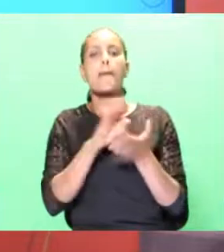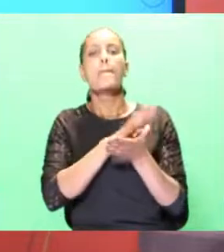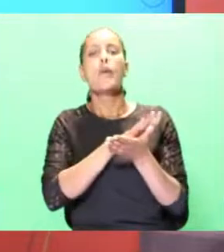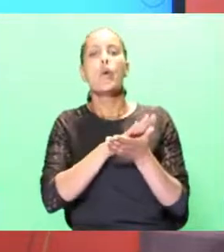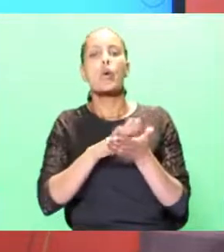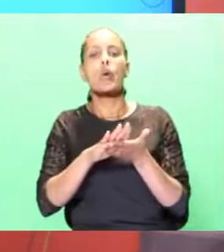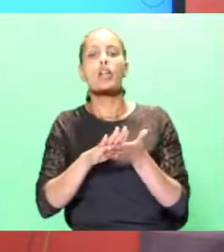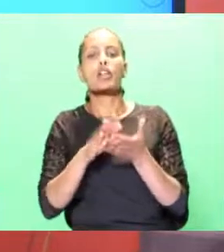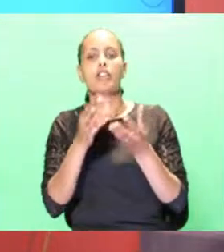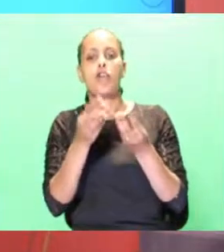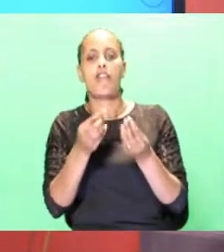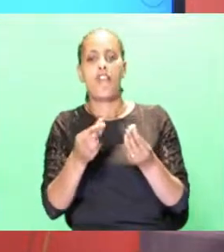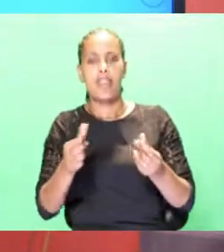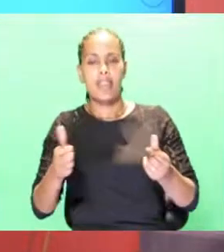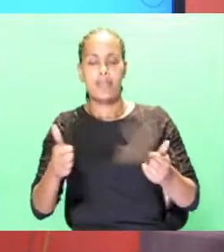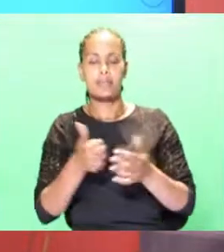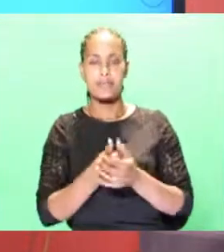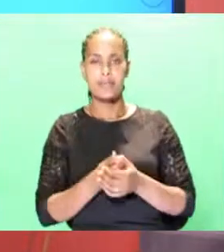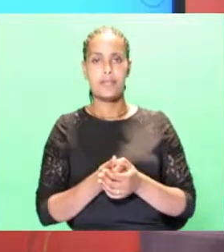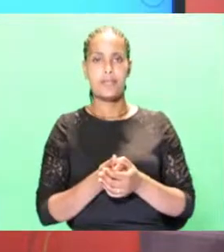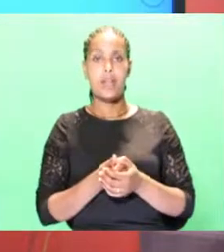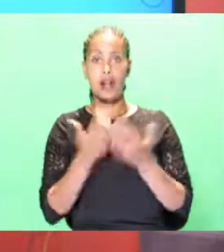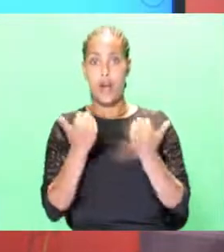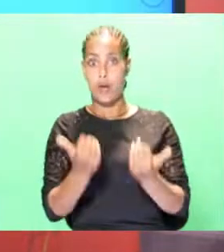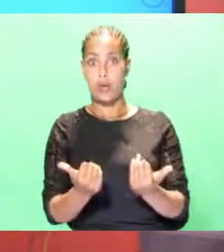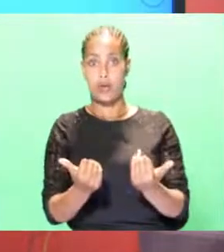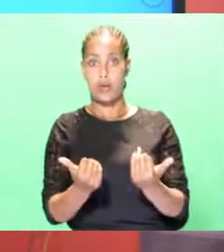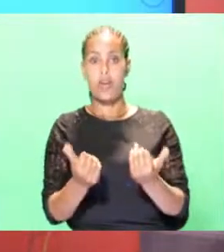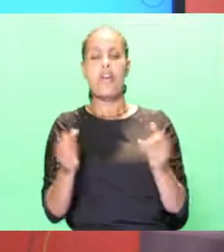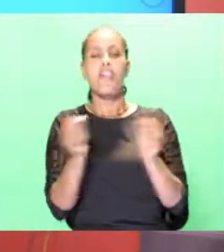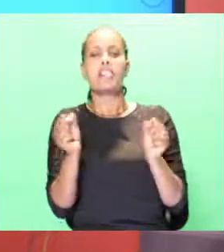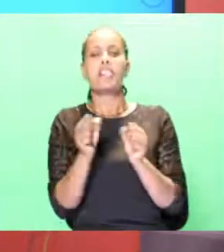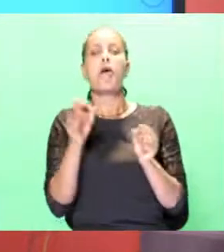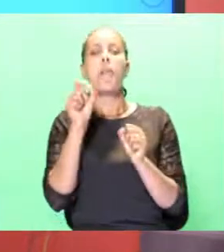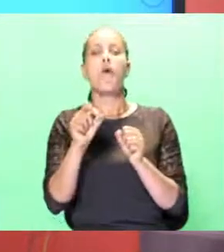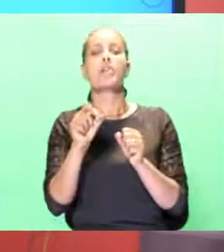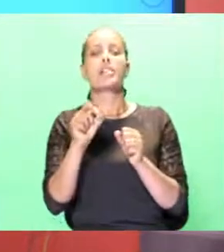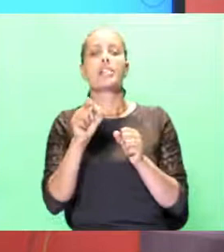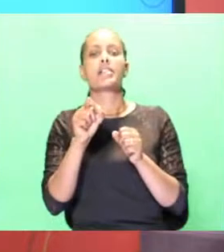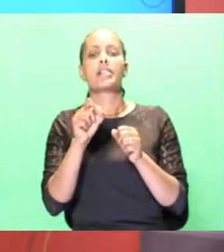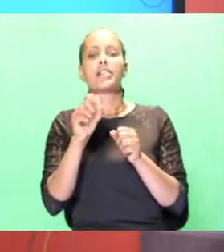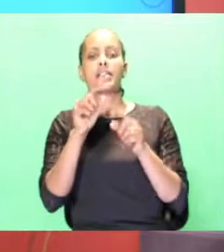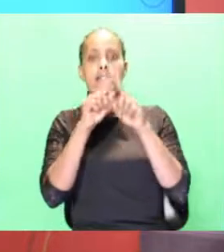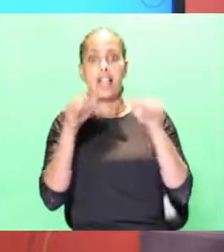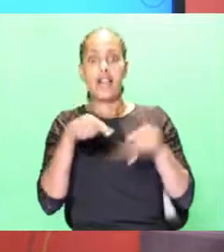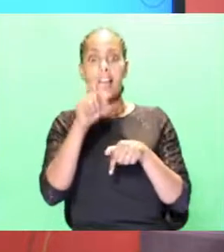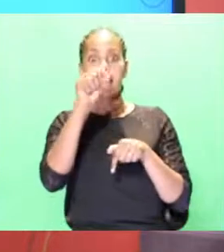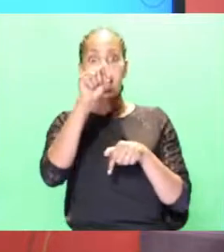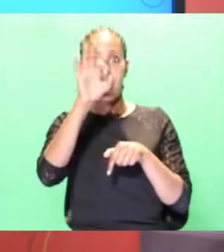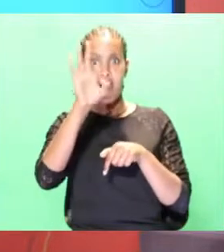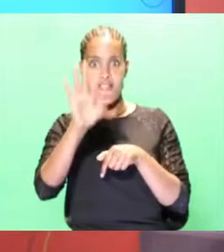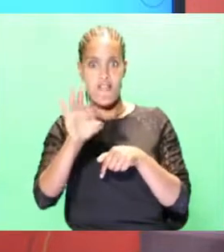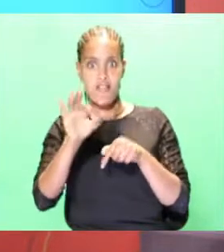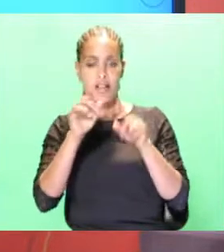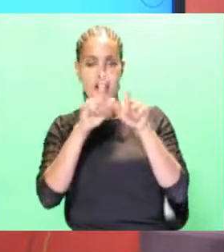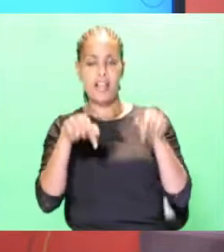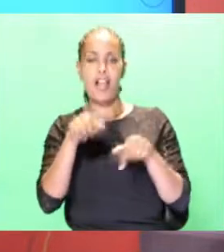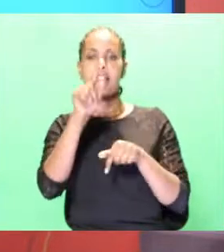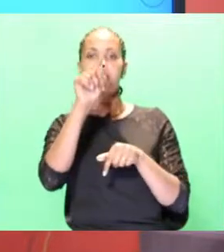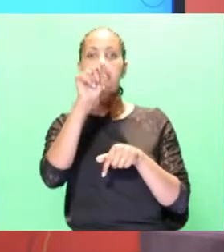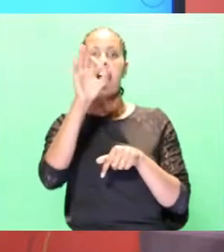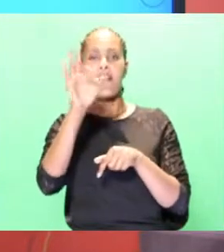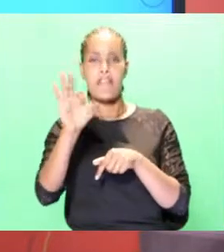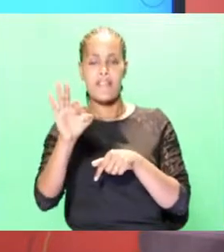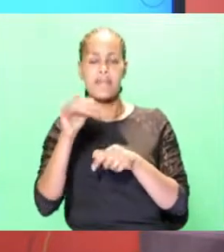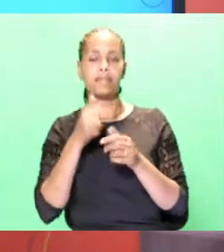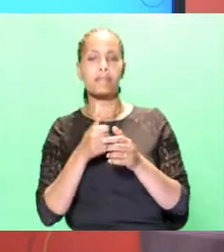pure solvent. Now, freezing point depression delta TF, freezing point depression